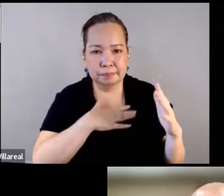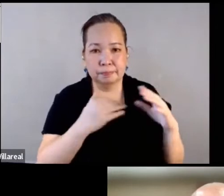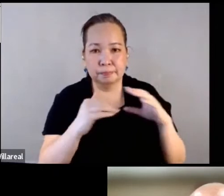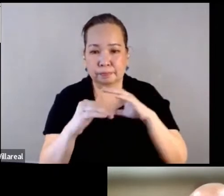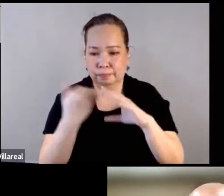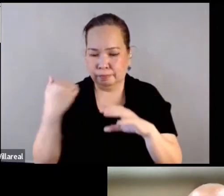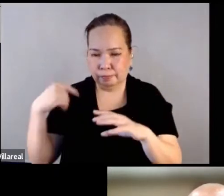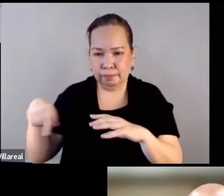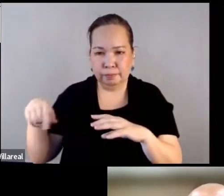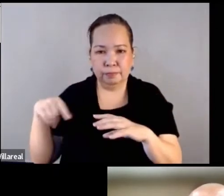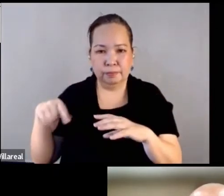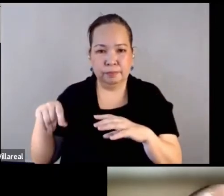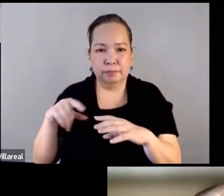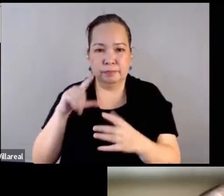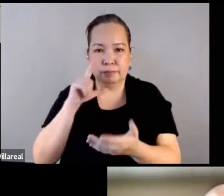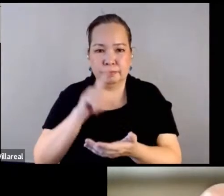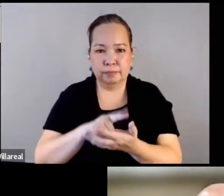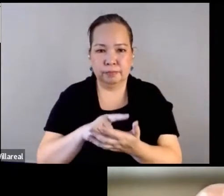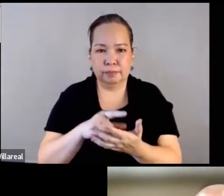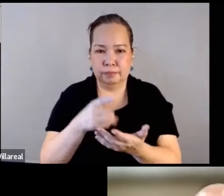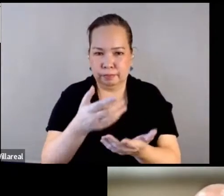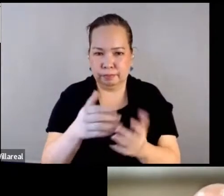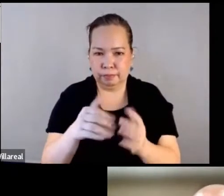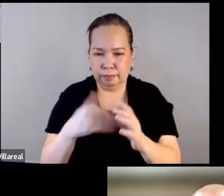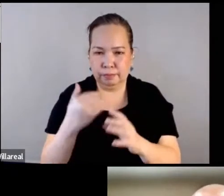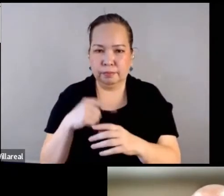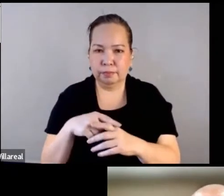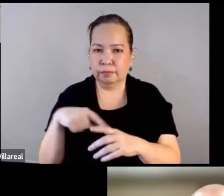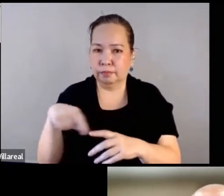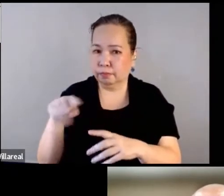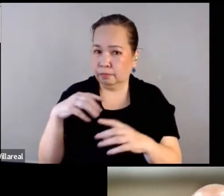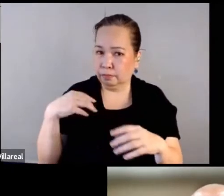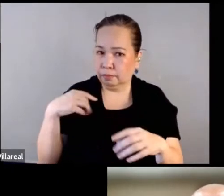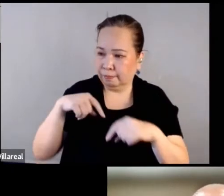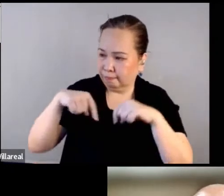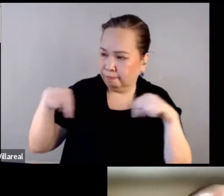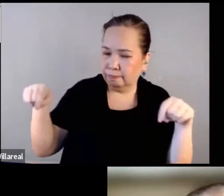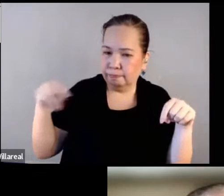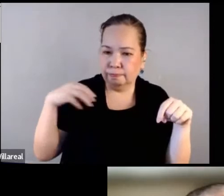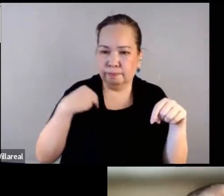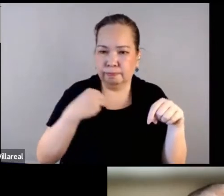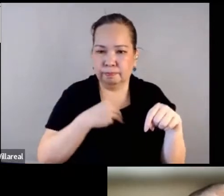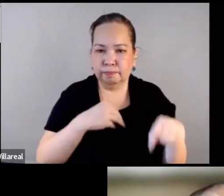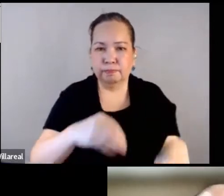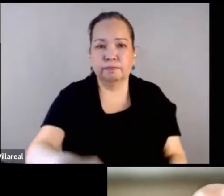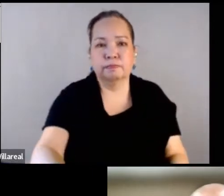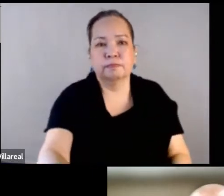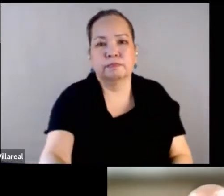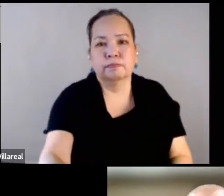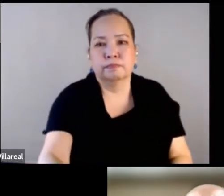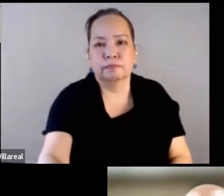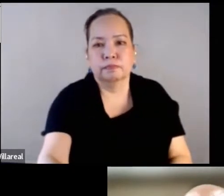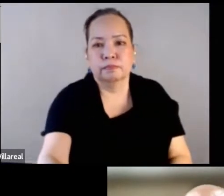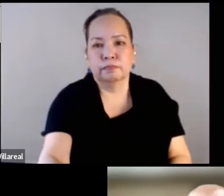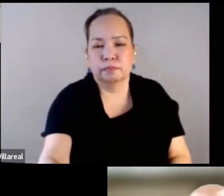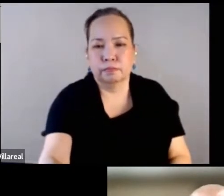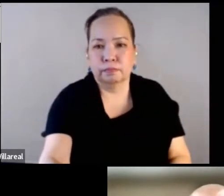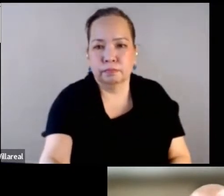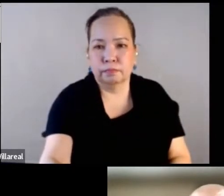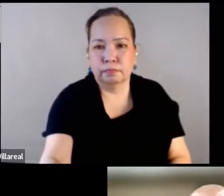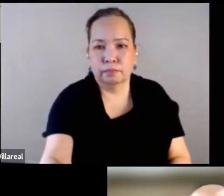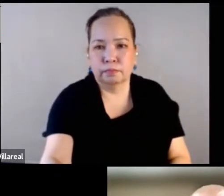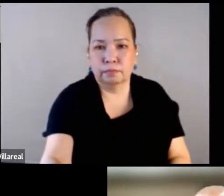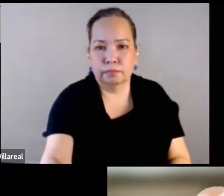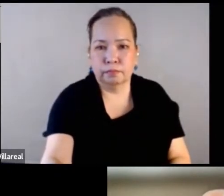the committee with a letter if not yet provided. So to the members, I think DepEd and DPWH are in full